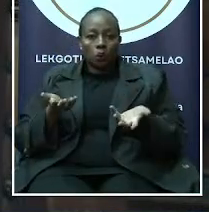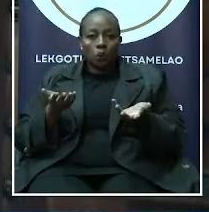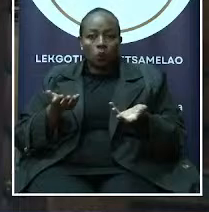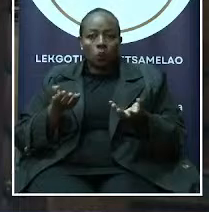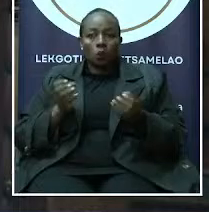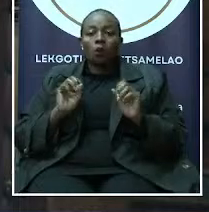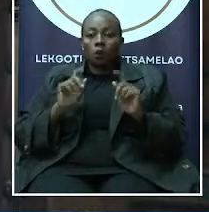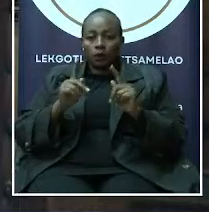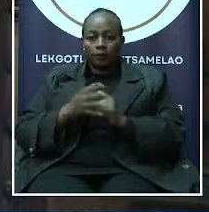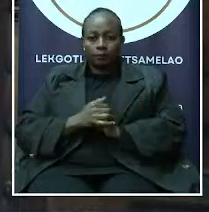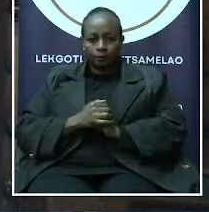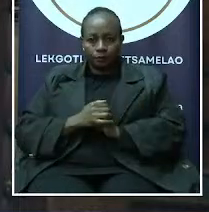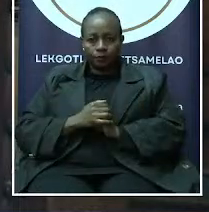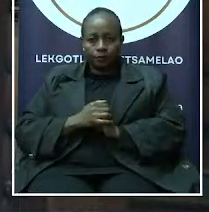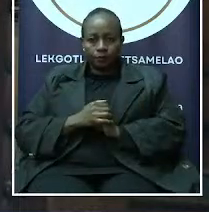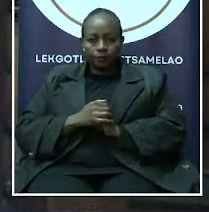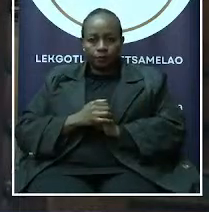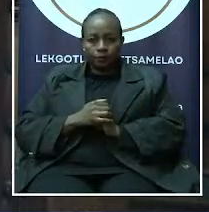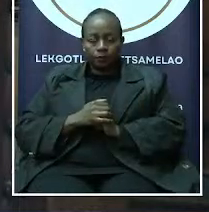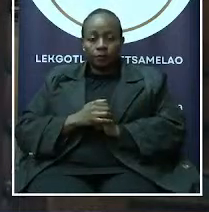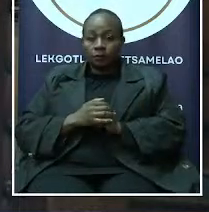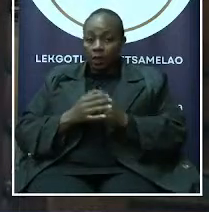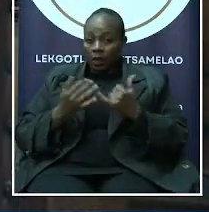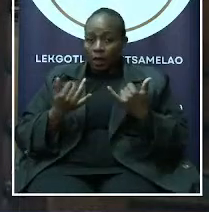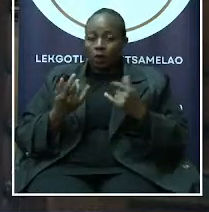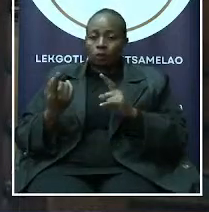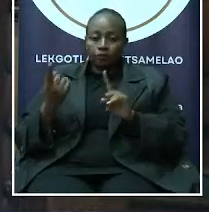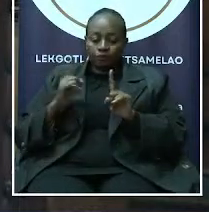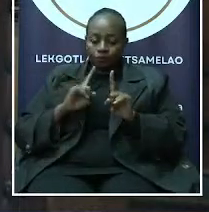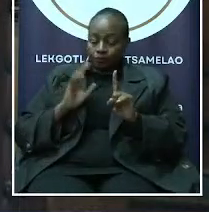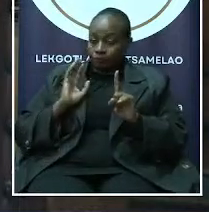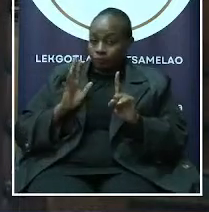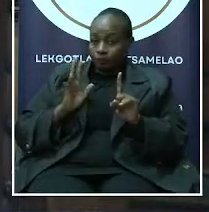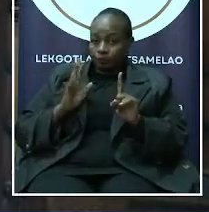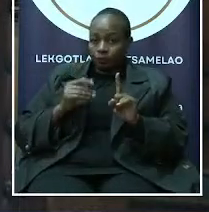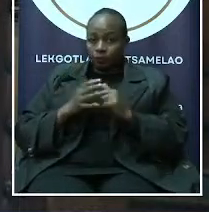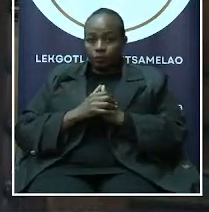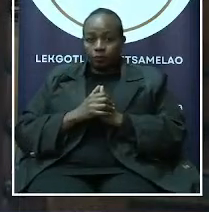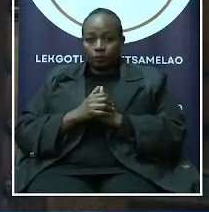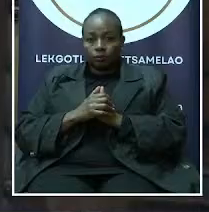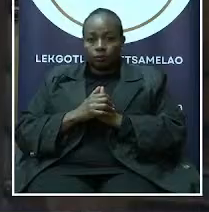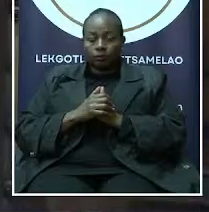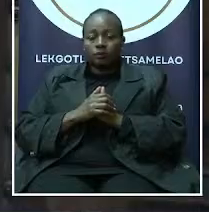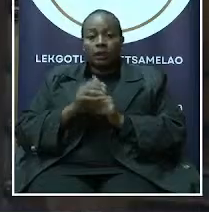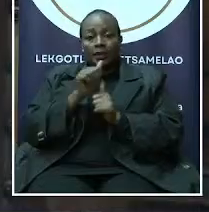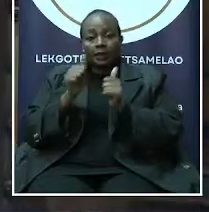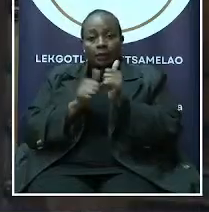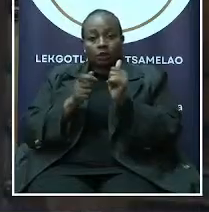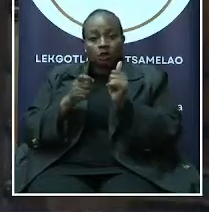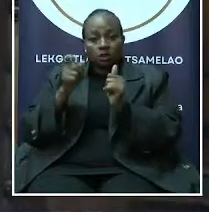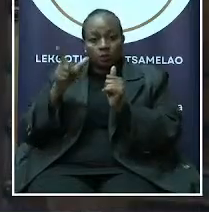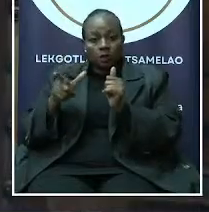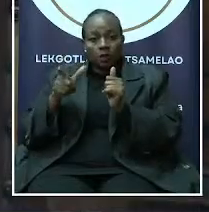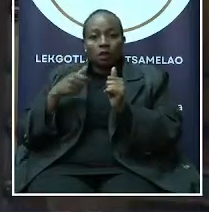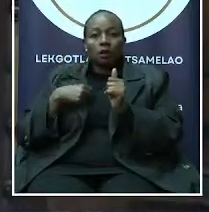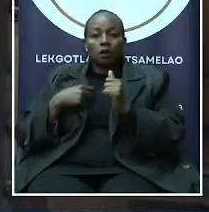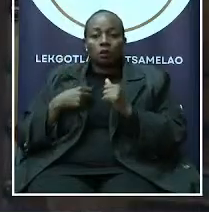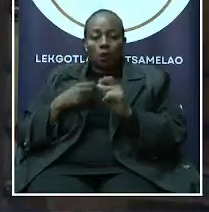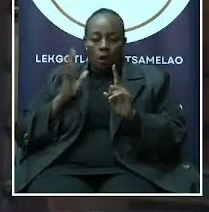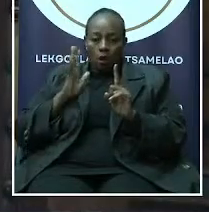Okay. Okay, yeah, we're going to call them now. Can do it. The Deputy Speaker will do the honors. Thank you.